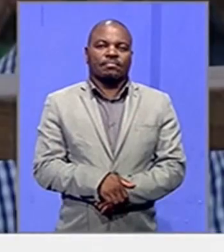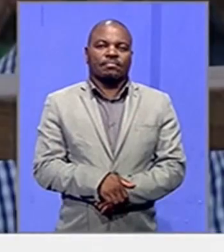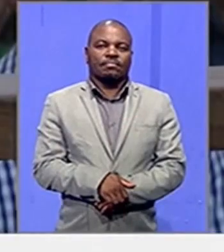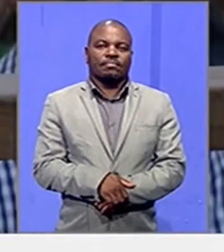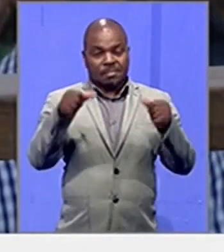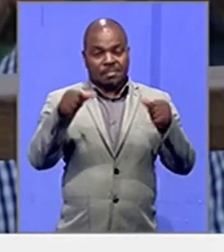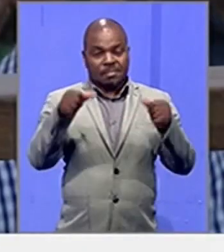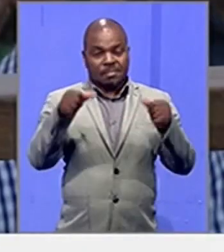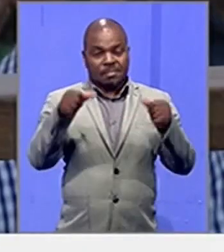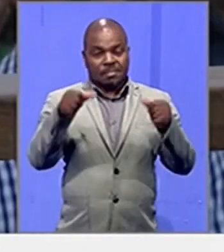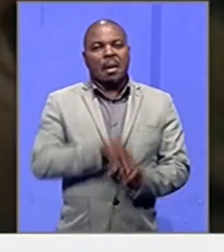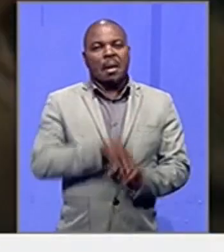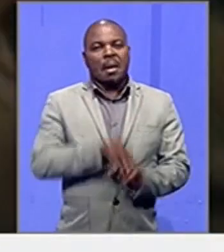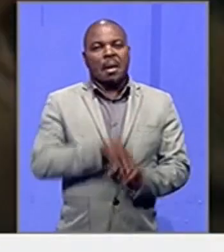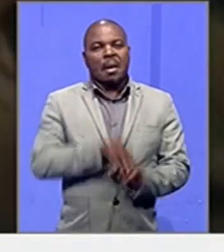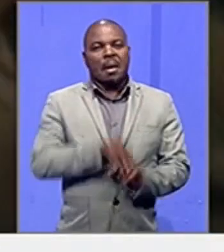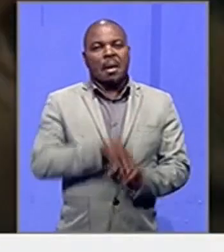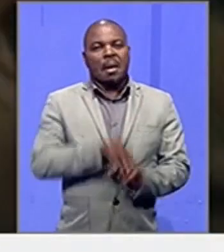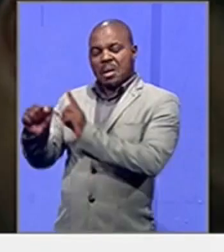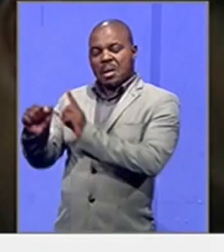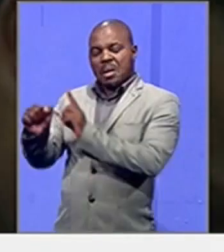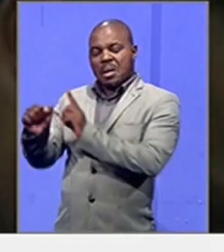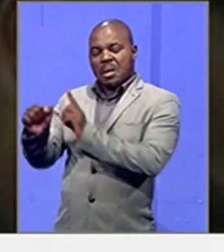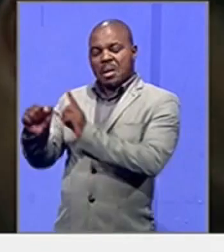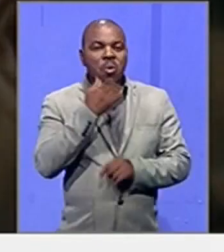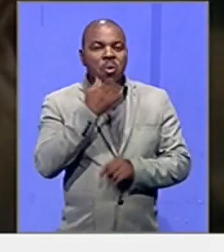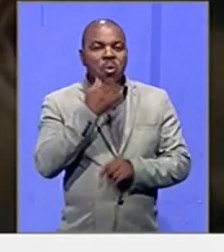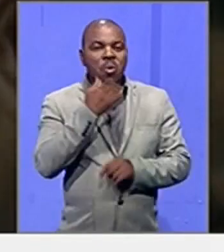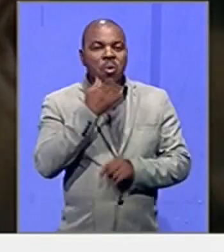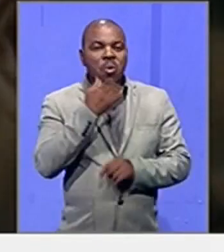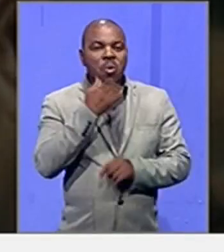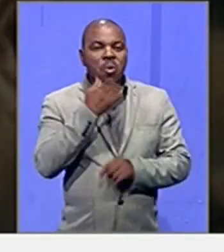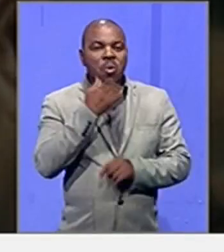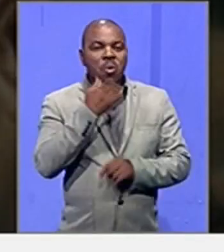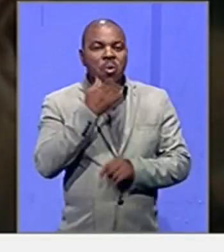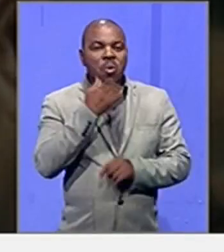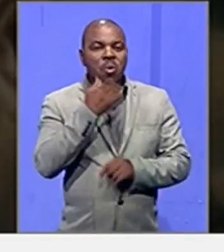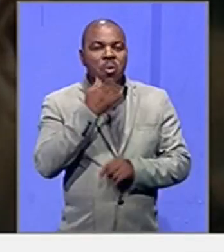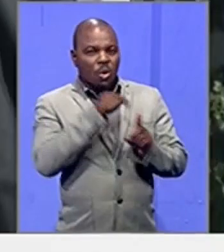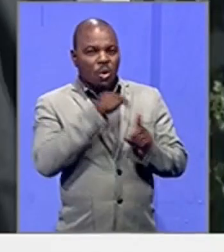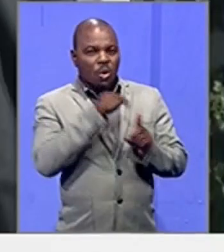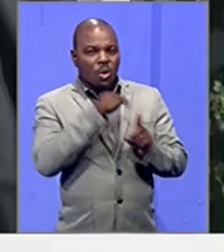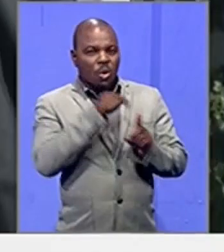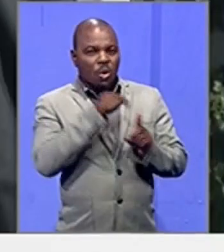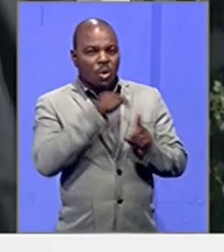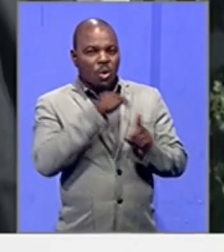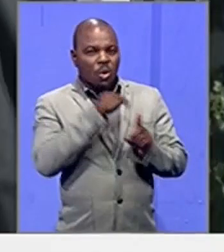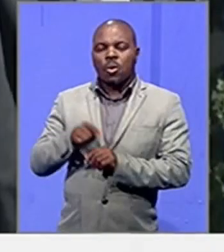Kaolele maqwetha a moqosuwa wa polao Sibusiso Kula e leng e amahangwang